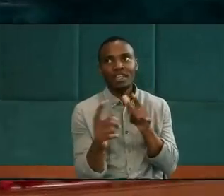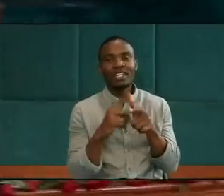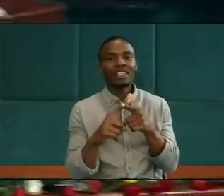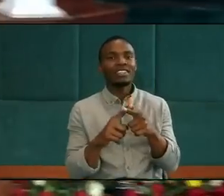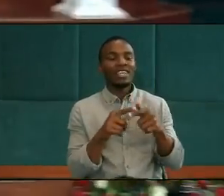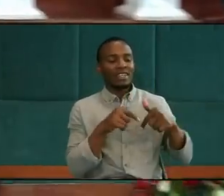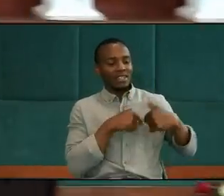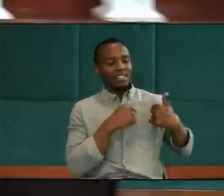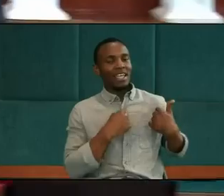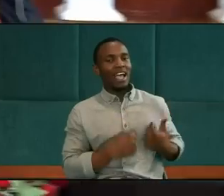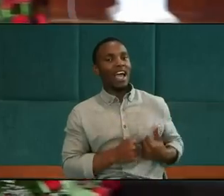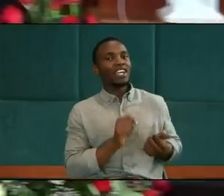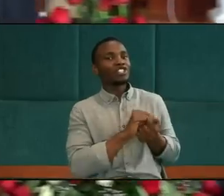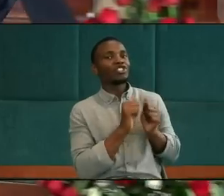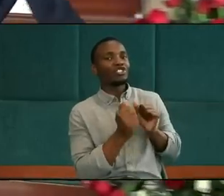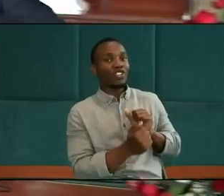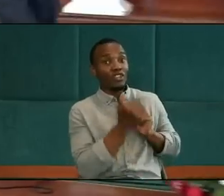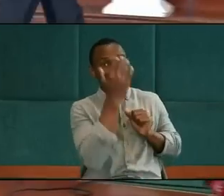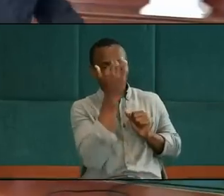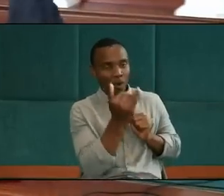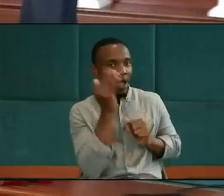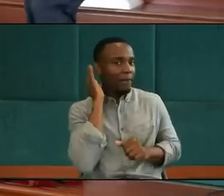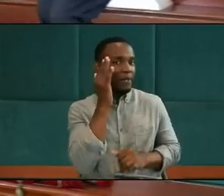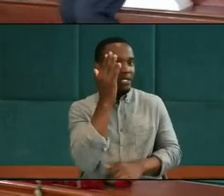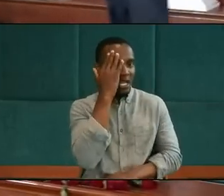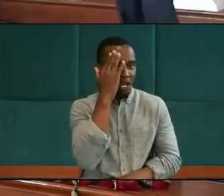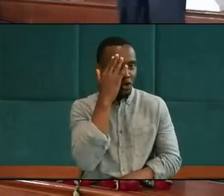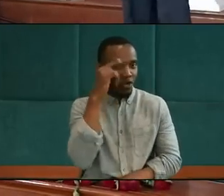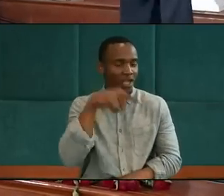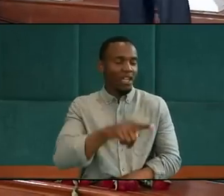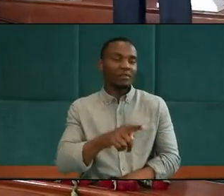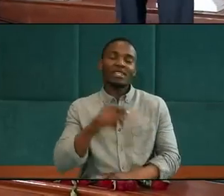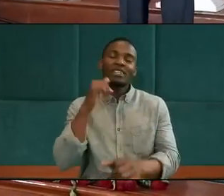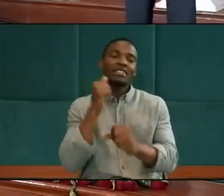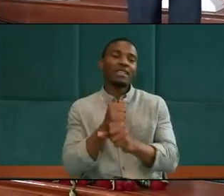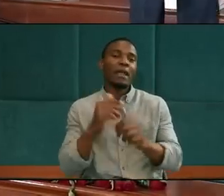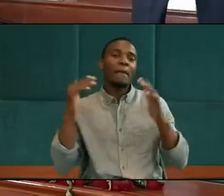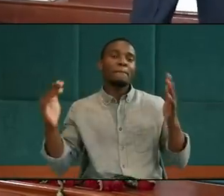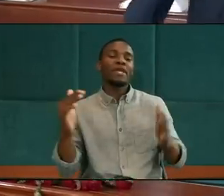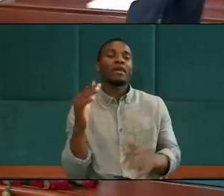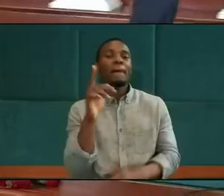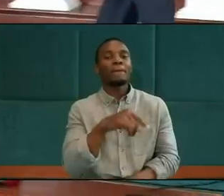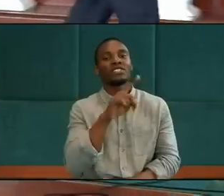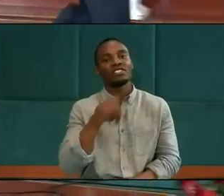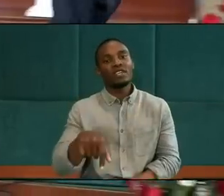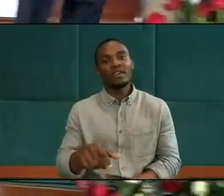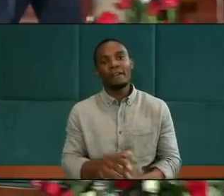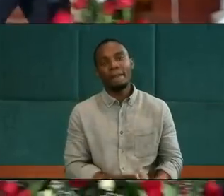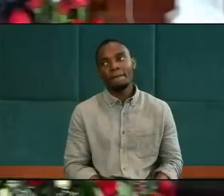heart turned upside down because he knew then that he messed up big time.